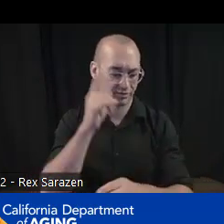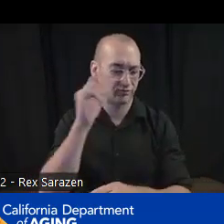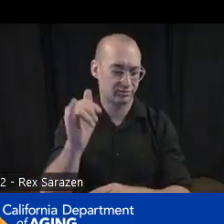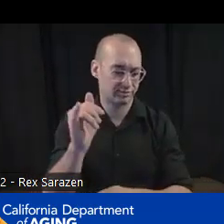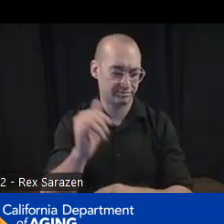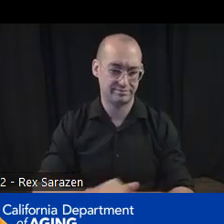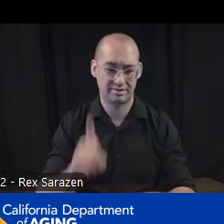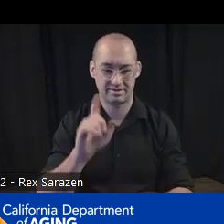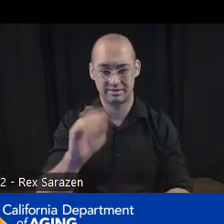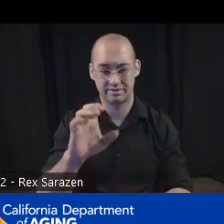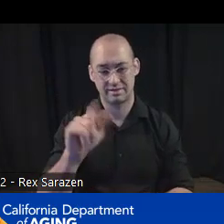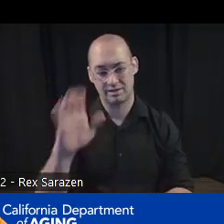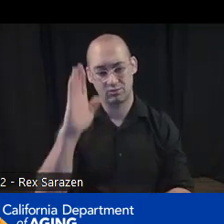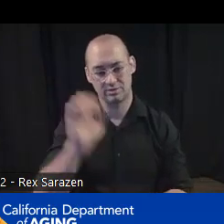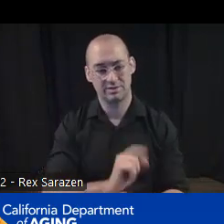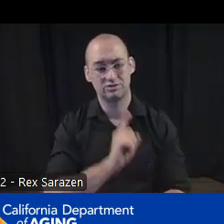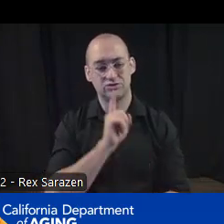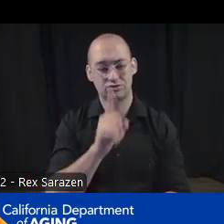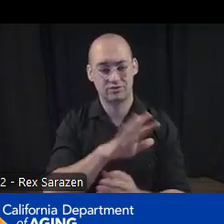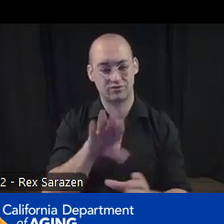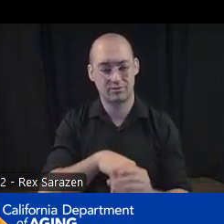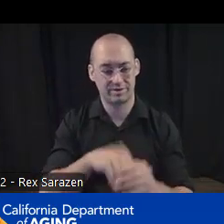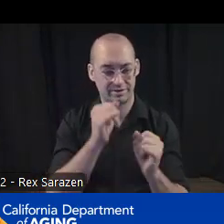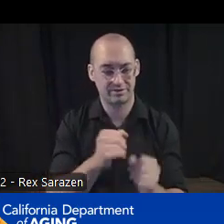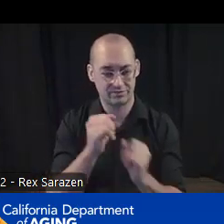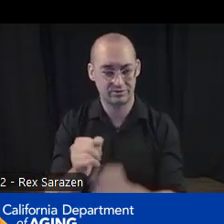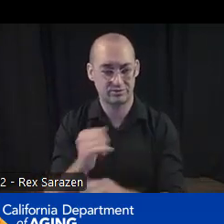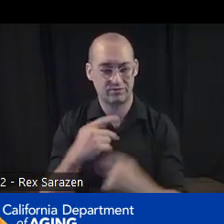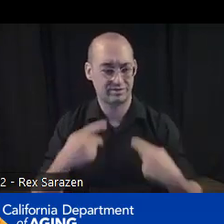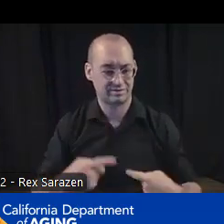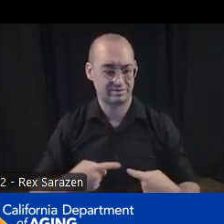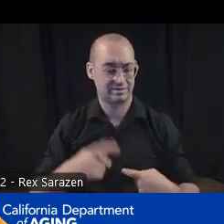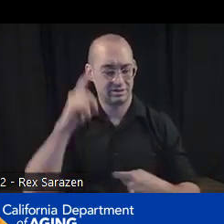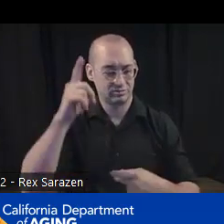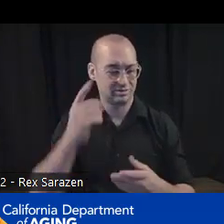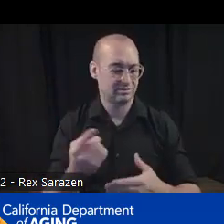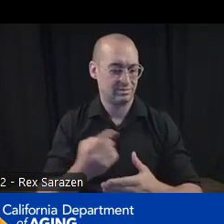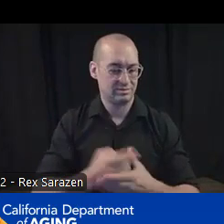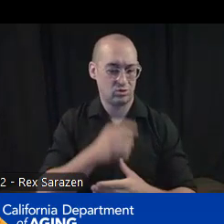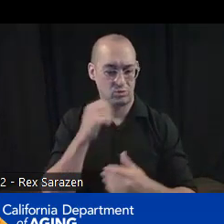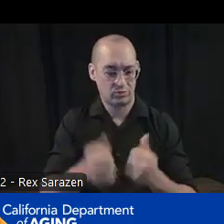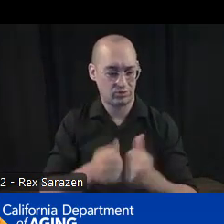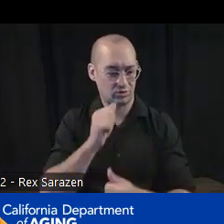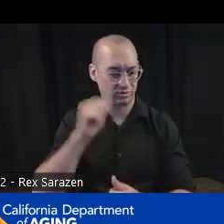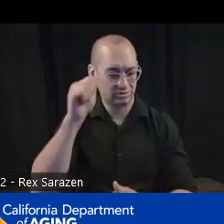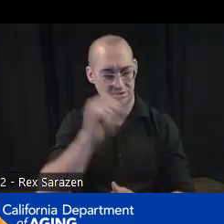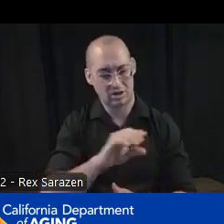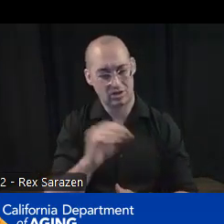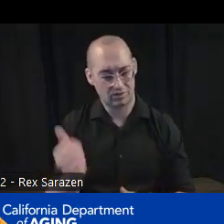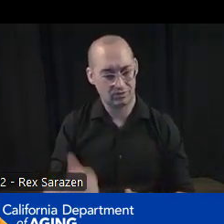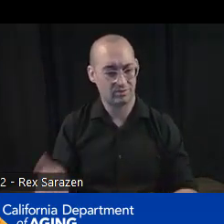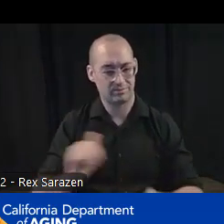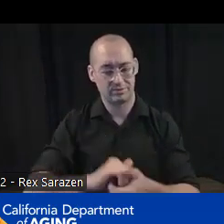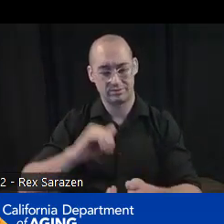California. DACLAC will ensure the involvement of individuals with physical and intellectual disabilities, older